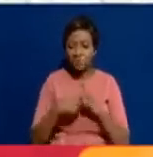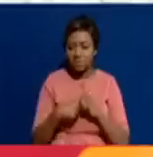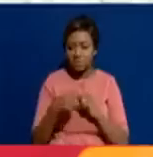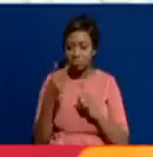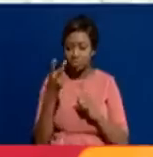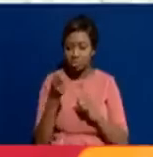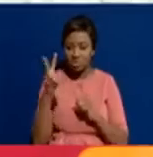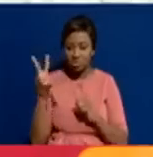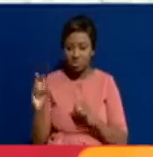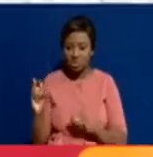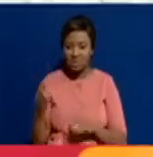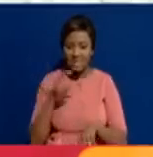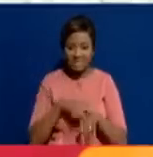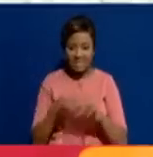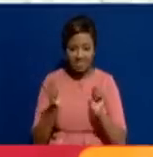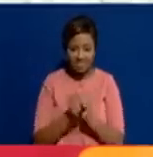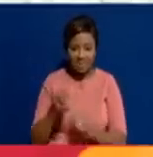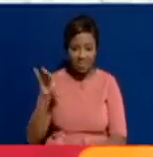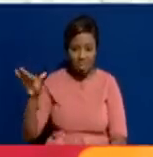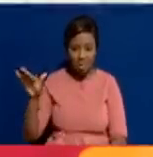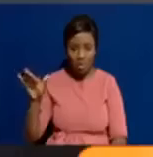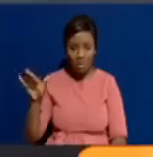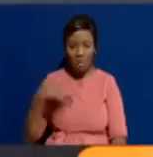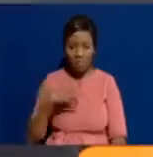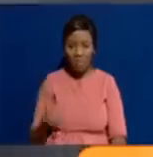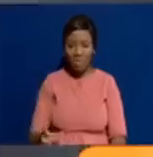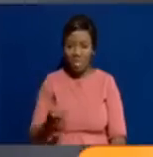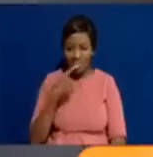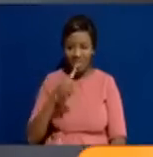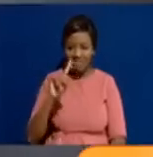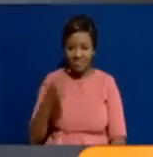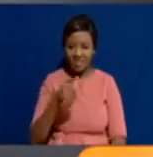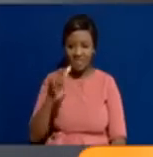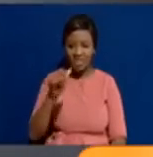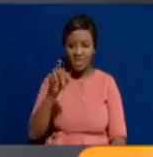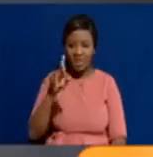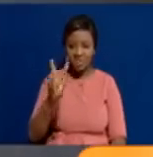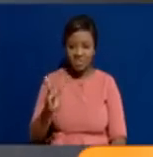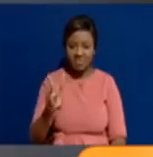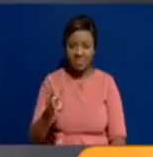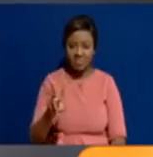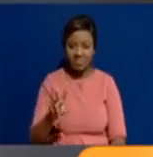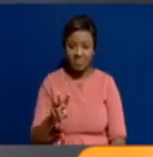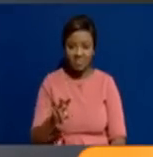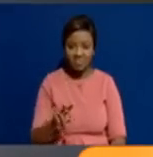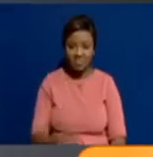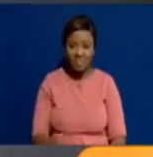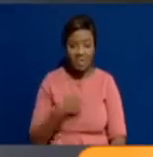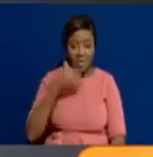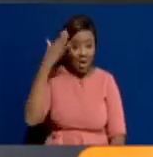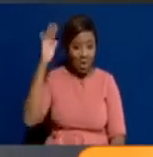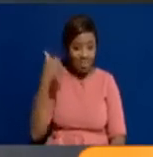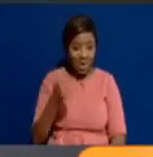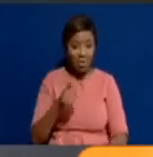September 26, 2020 at 10 a.m., I took my first ARV pill. For a fact, I did know that once HIV is in your system,